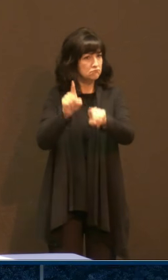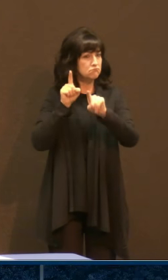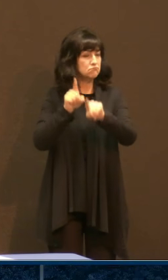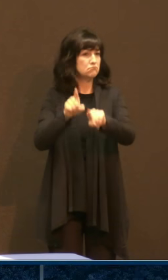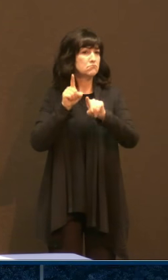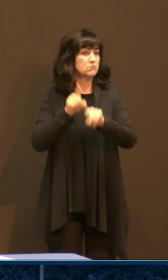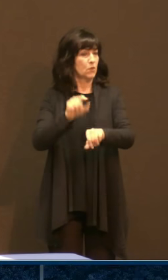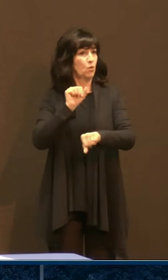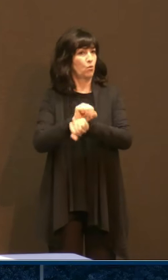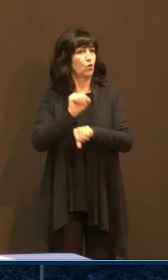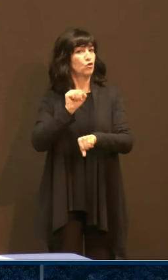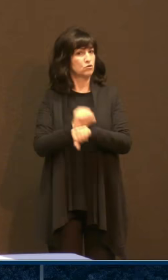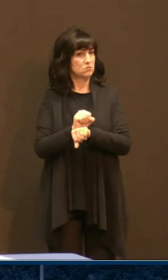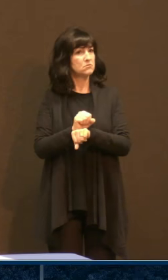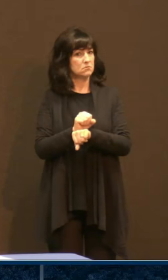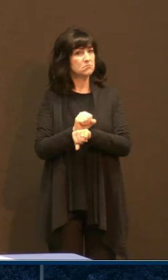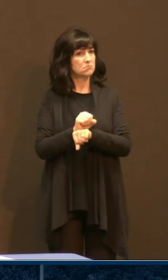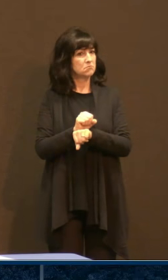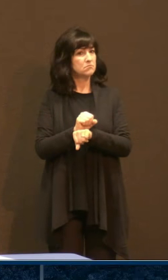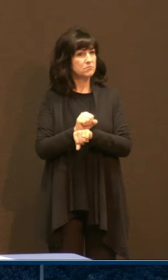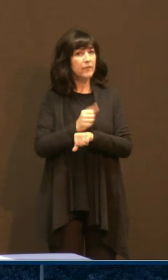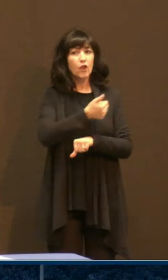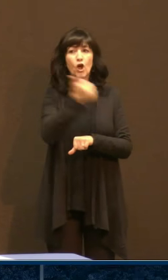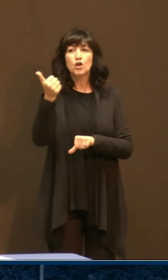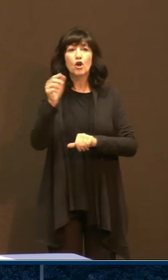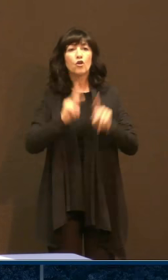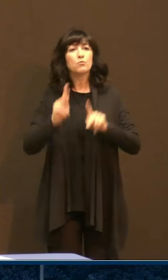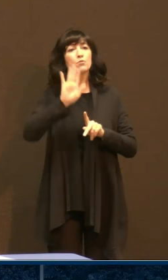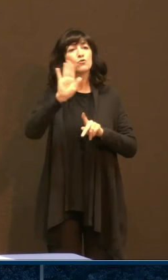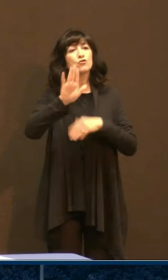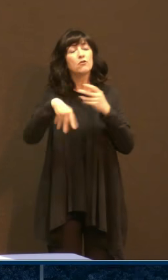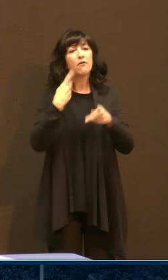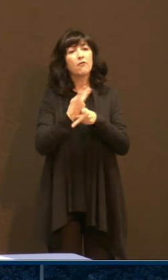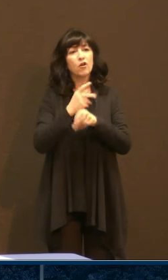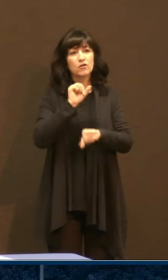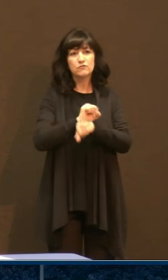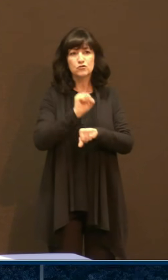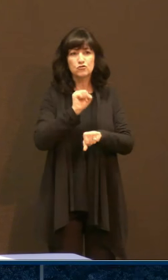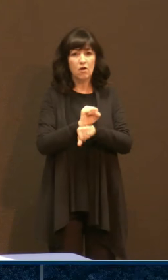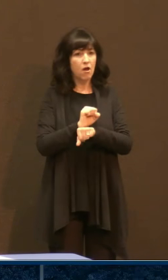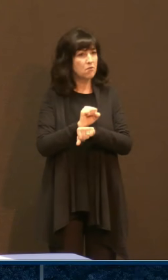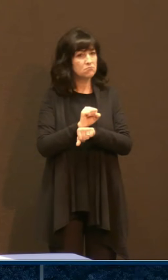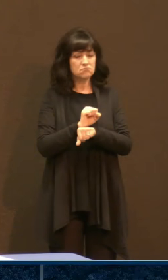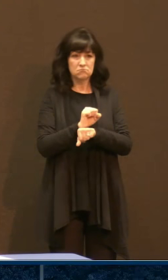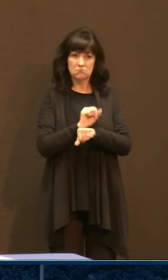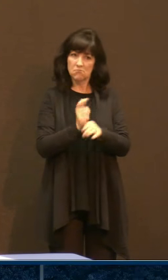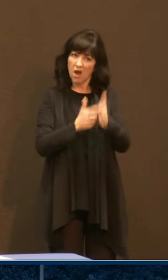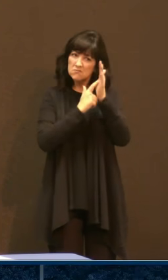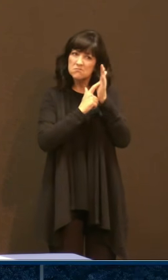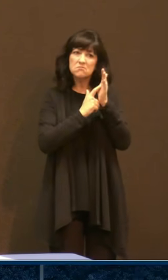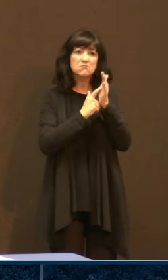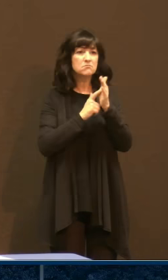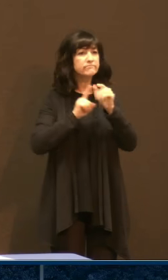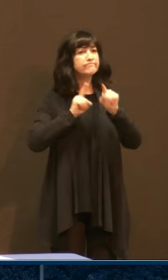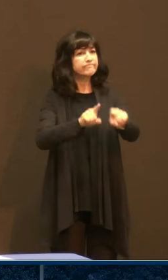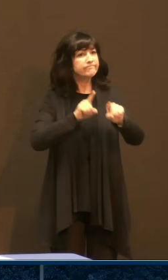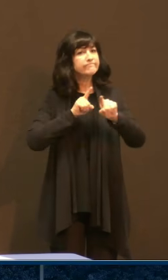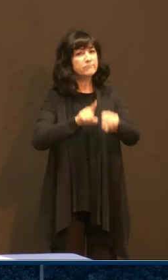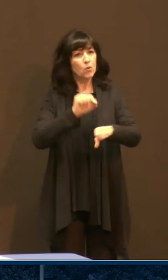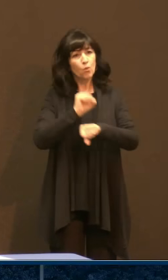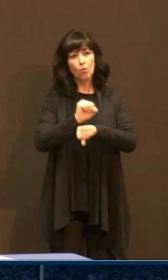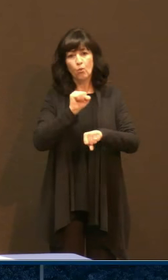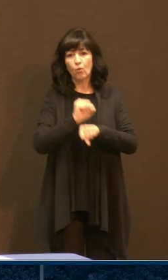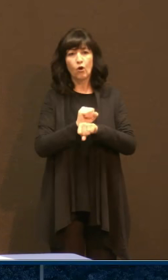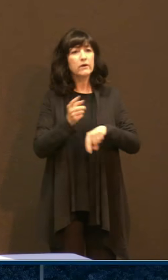in our 24-hour facilities and the rest. And so as I hear from all of you about what we need to be doing over the